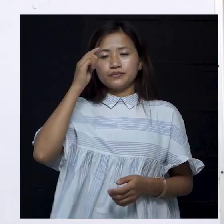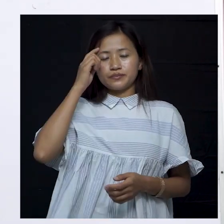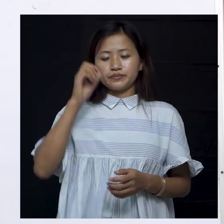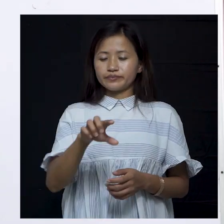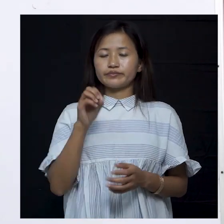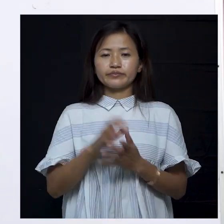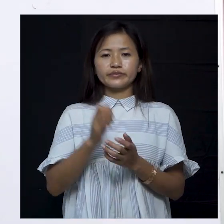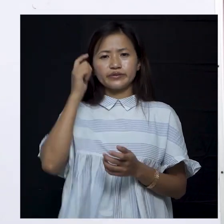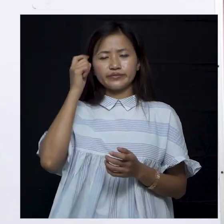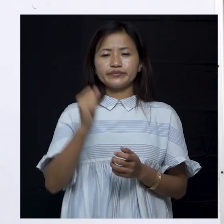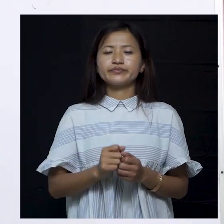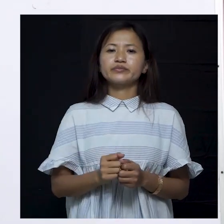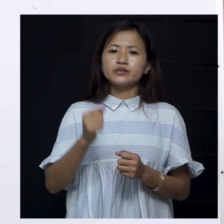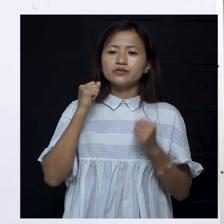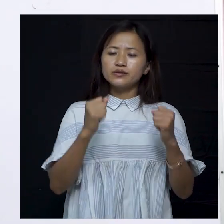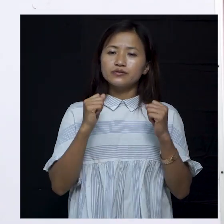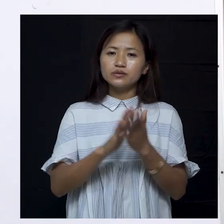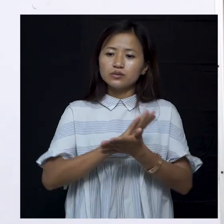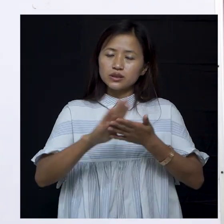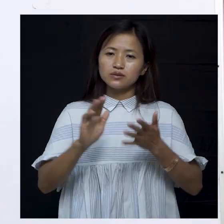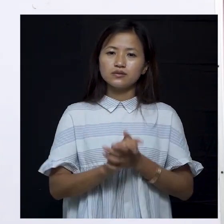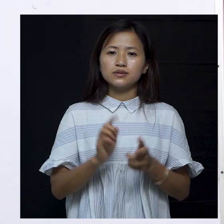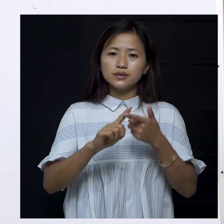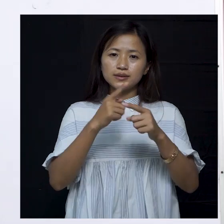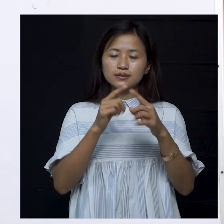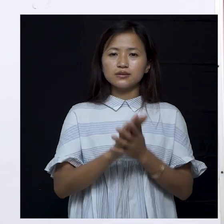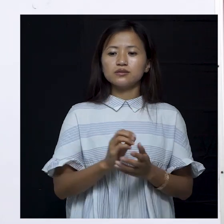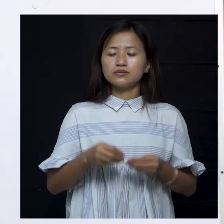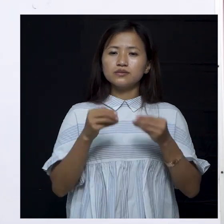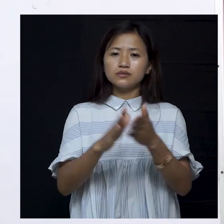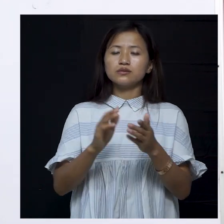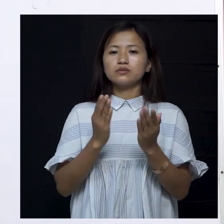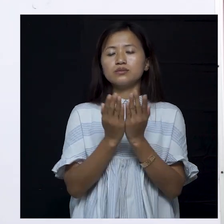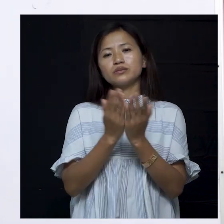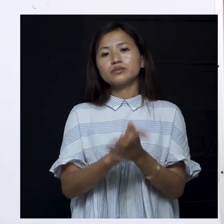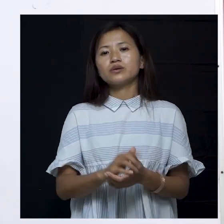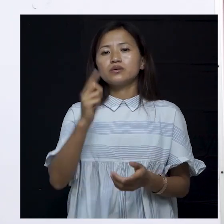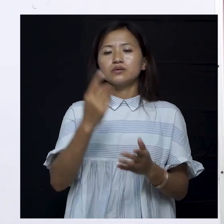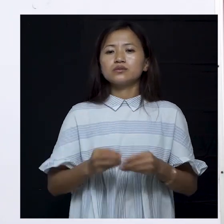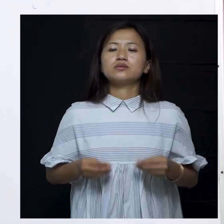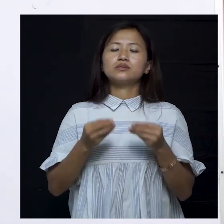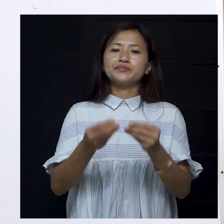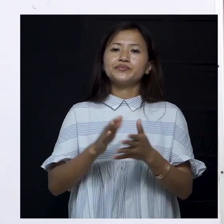find difficulty while solving the exercises that are given in your book. One example that I'm